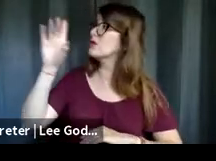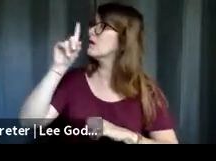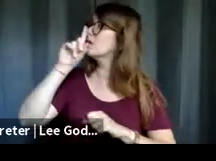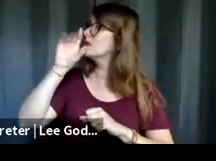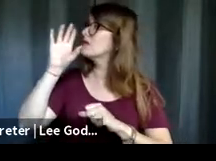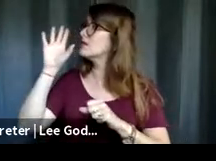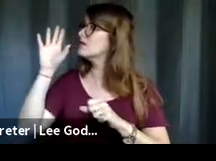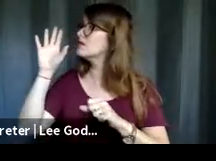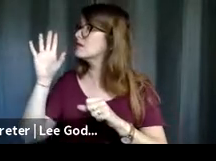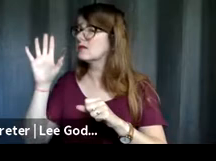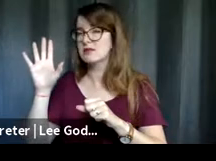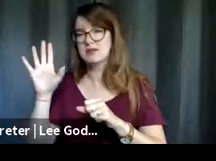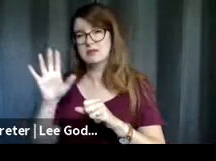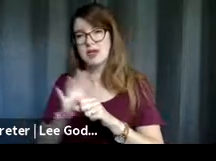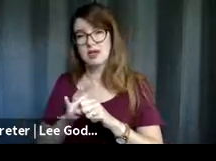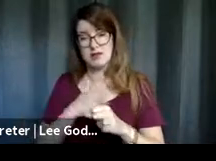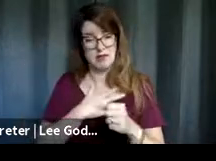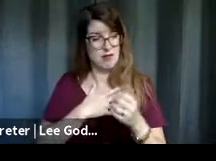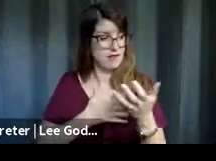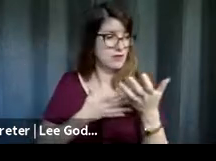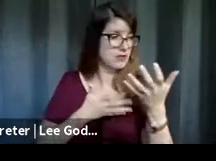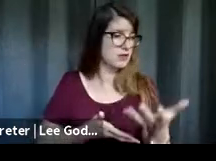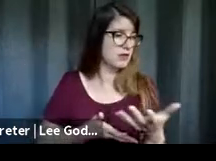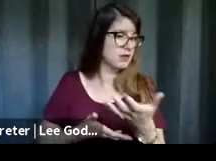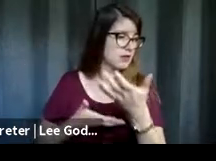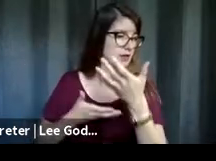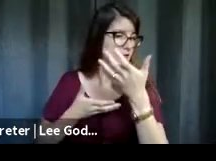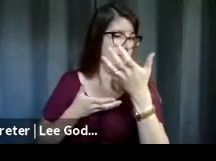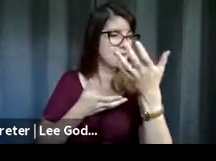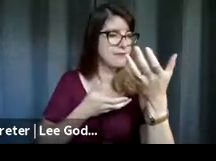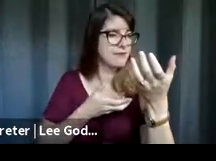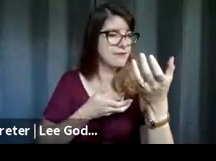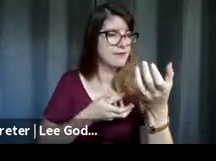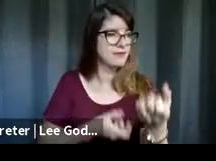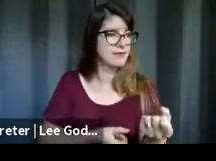will. In the promise, my confidence